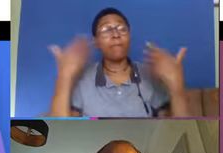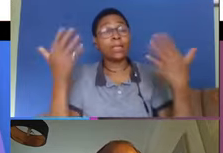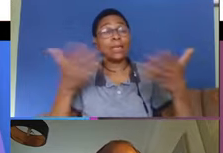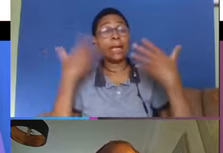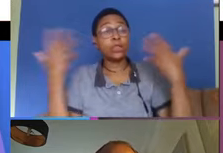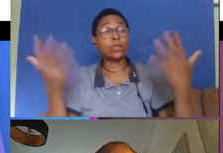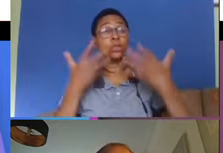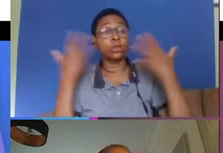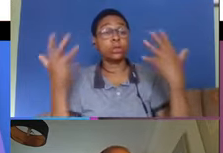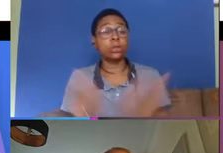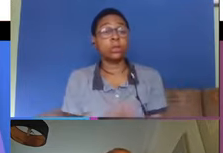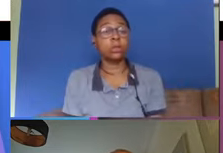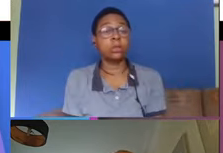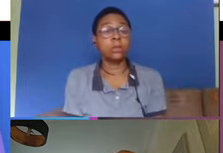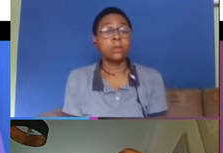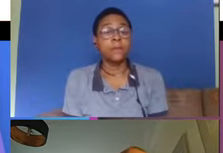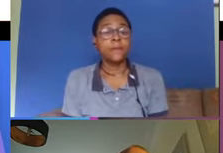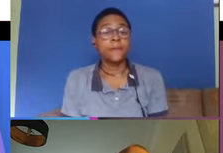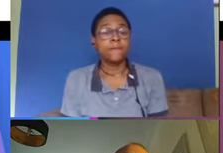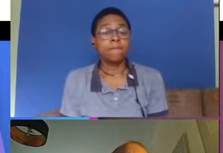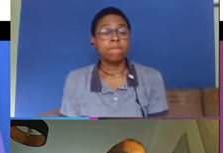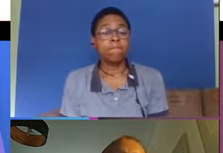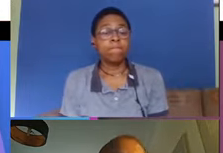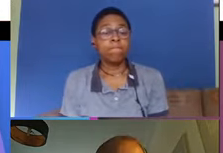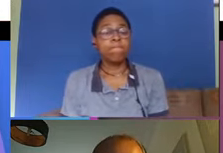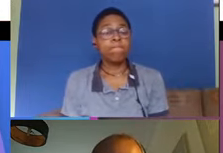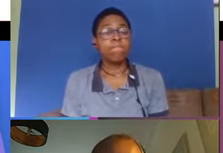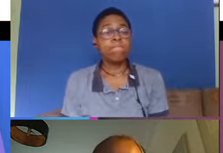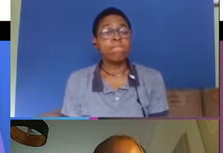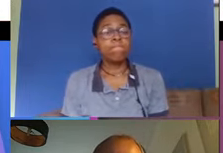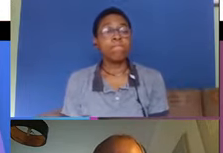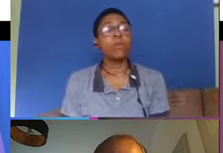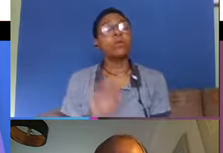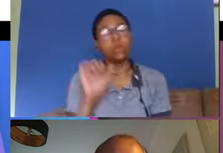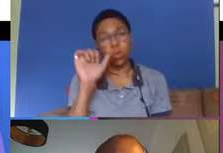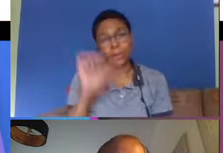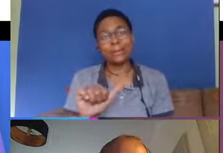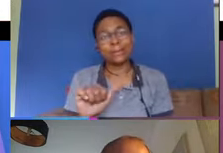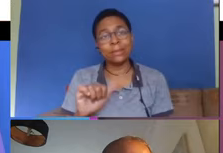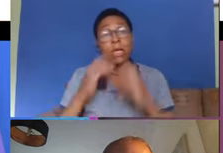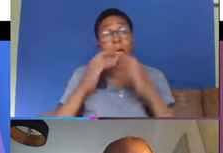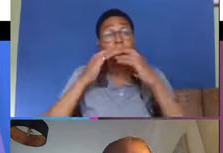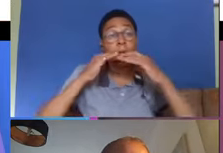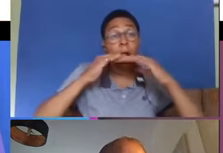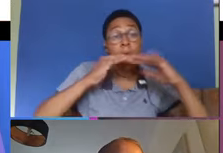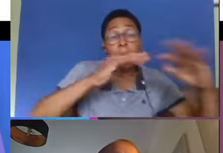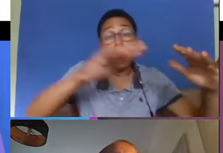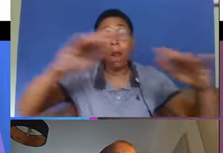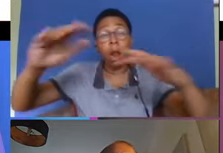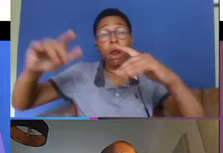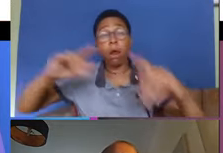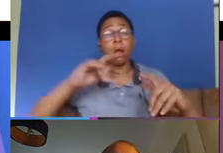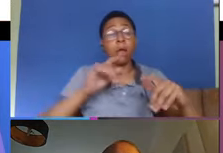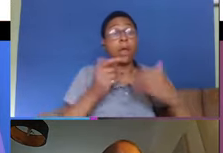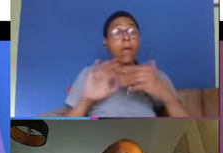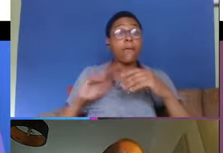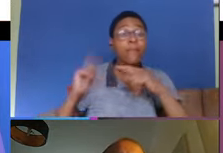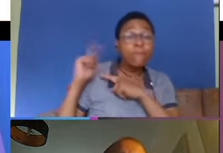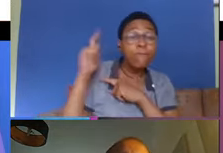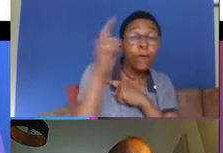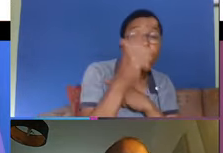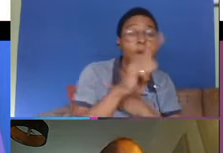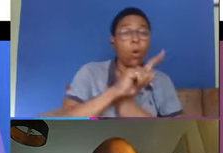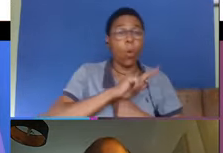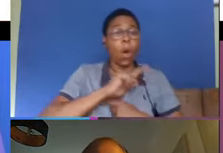we just covered that sort of bit there, the whole concept there. So yes, droplets do get expelled further, so we're breathing harder.